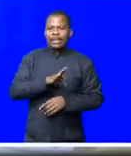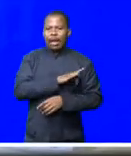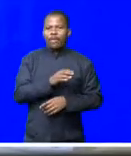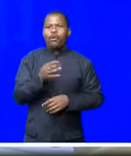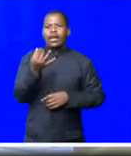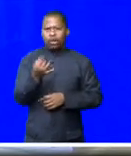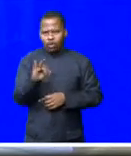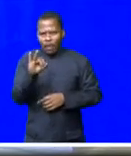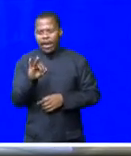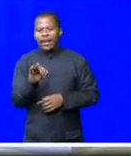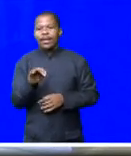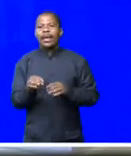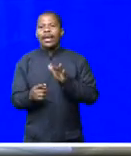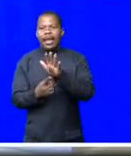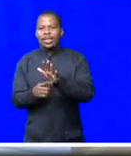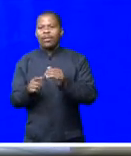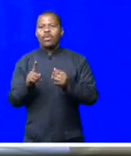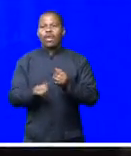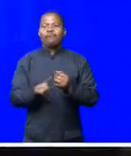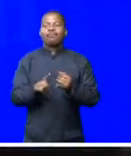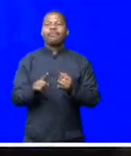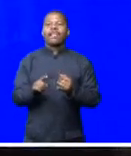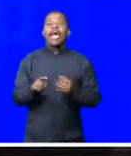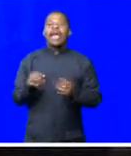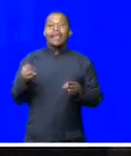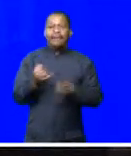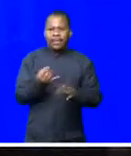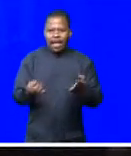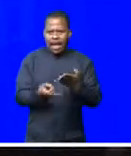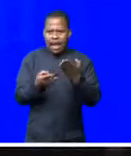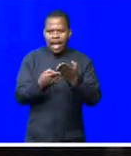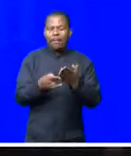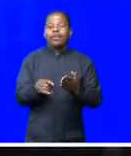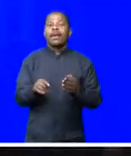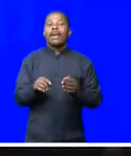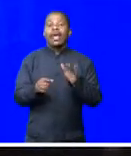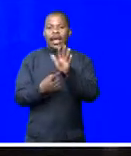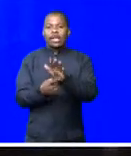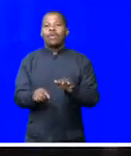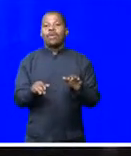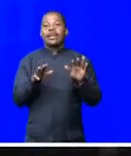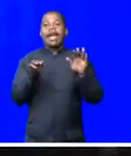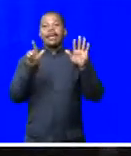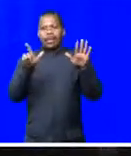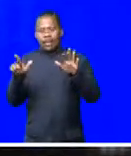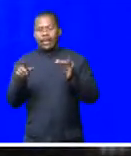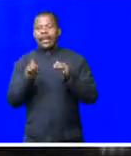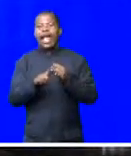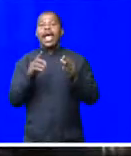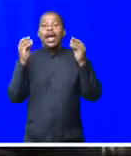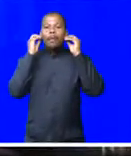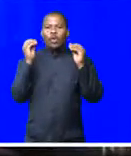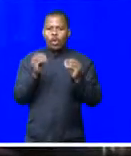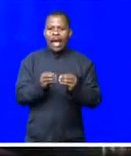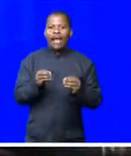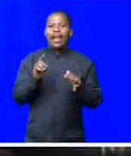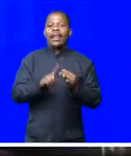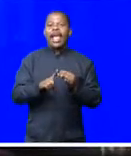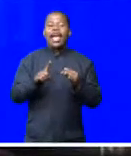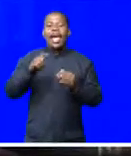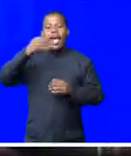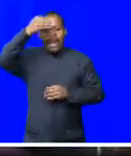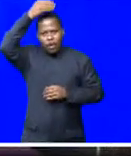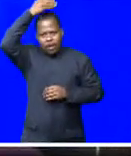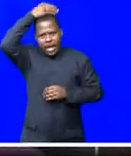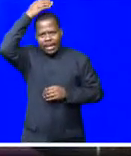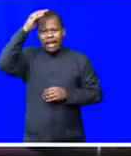tempilo itahlukahlukene kufaka ikhathi labo ke bemaparamedic bonesi bodokotela nalabanye bafundiswa ngabandi ngekunakekela timo letiphuthumako